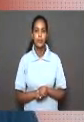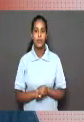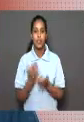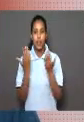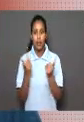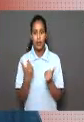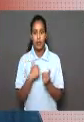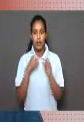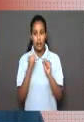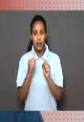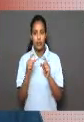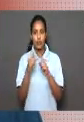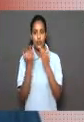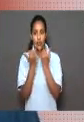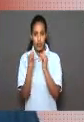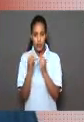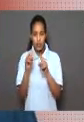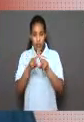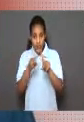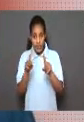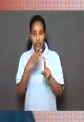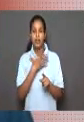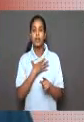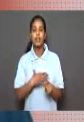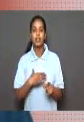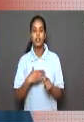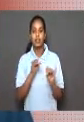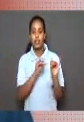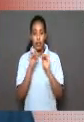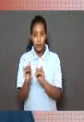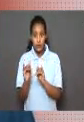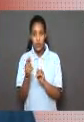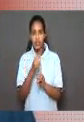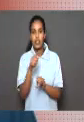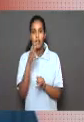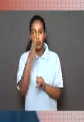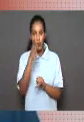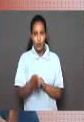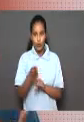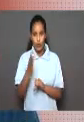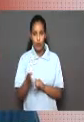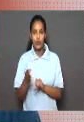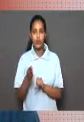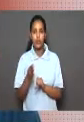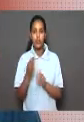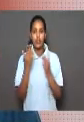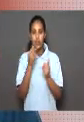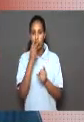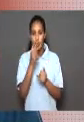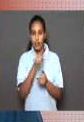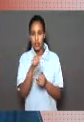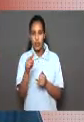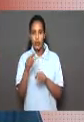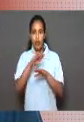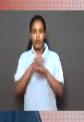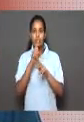Now we are able to classify different elements in terms of their block. Let us locate them on